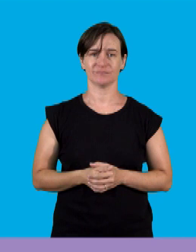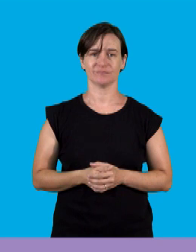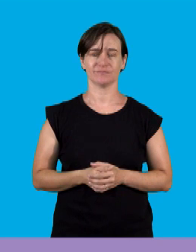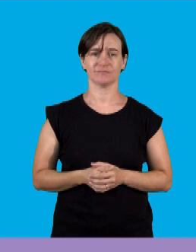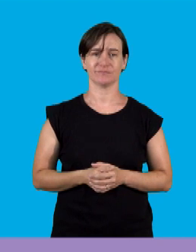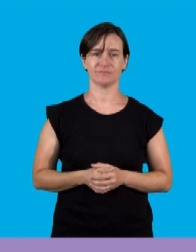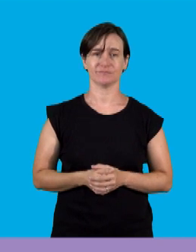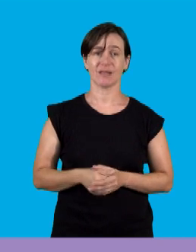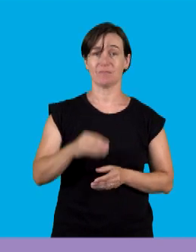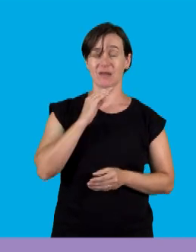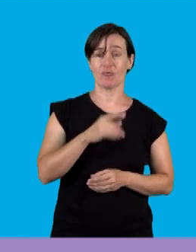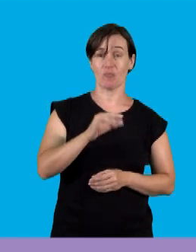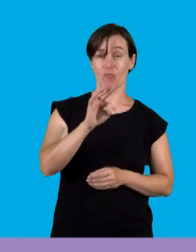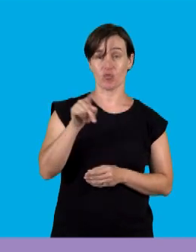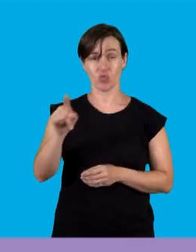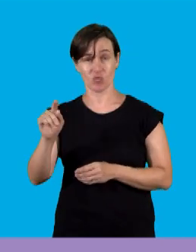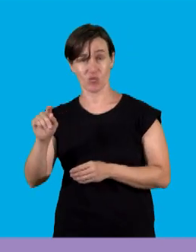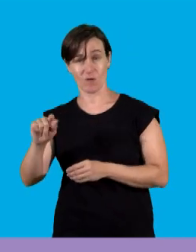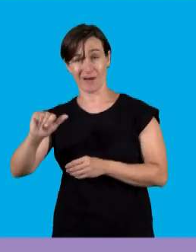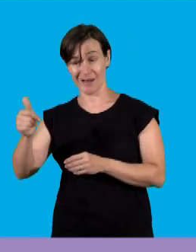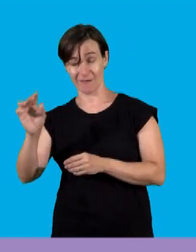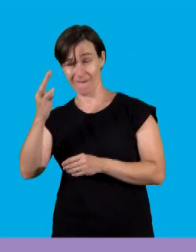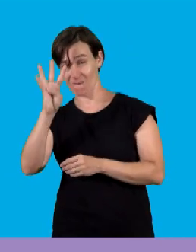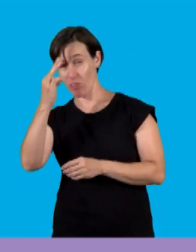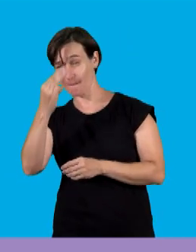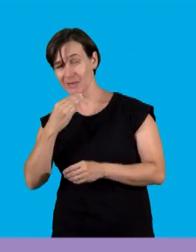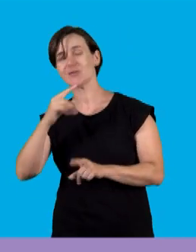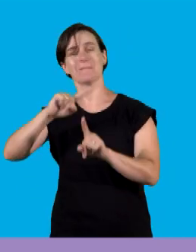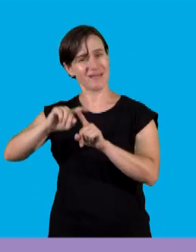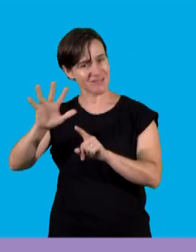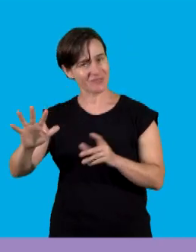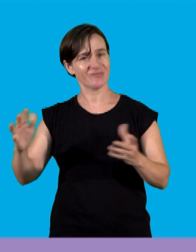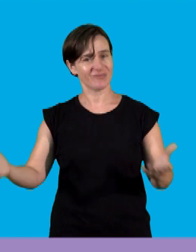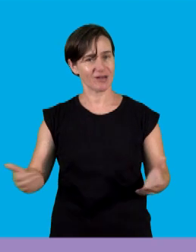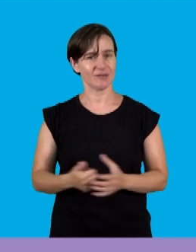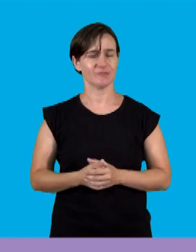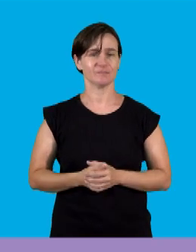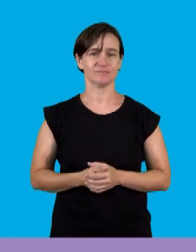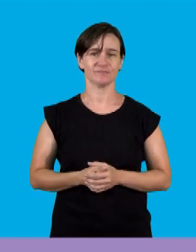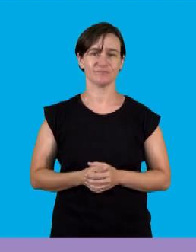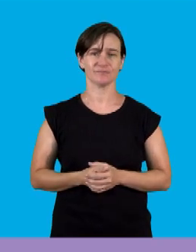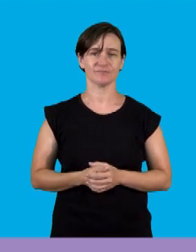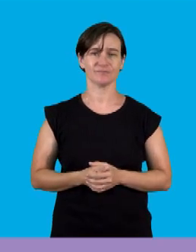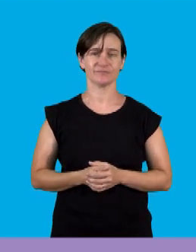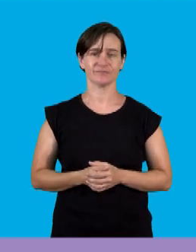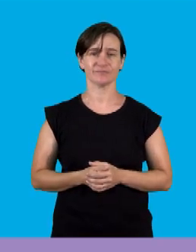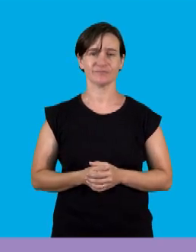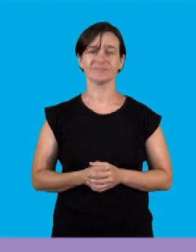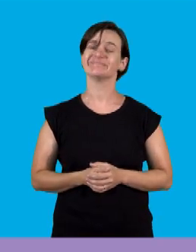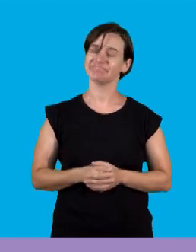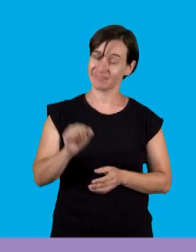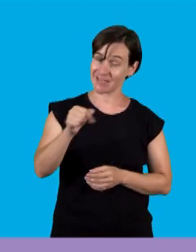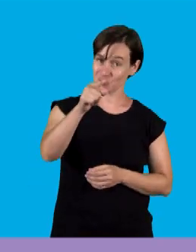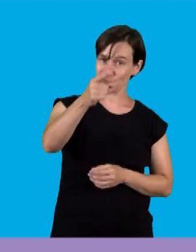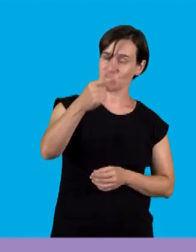5. And from the third term to the fourth term, we are adding 5. What is this plus 5 here? Yes,